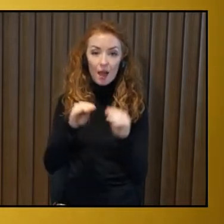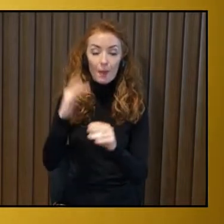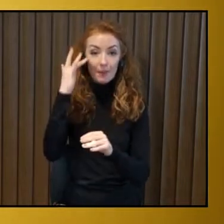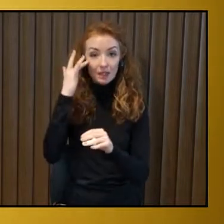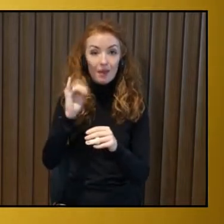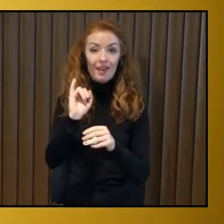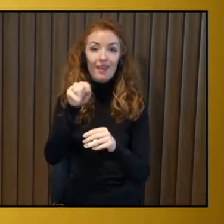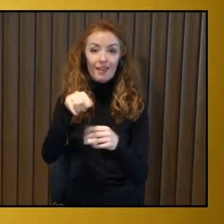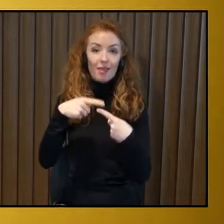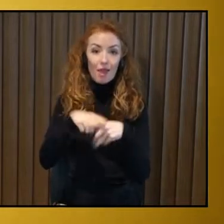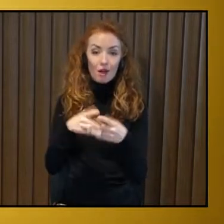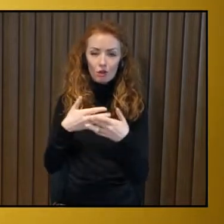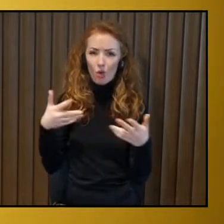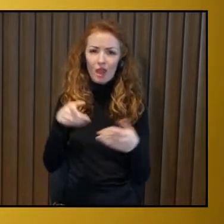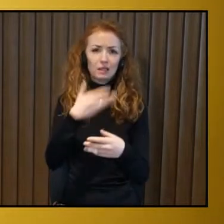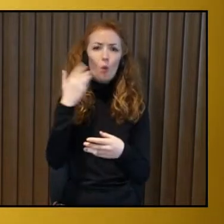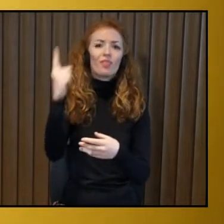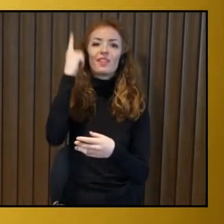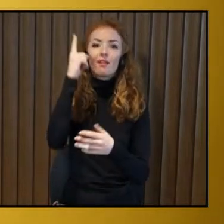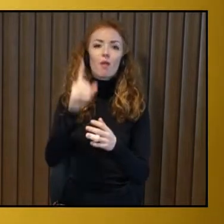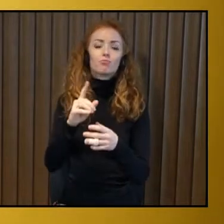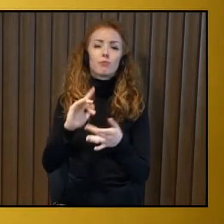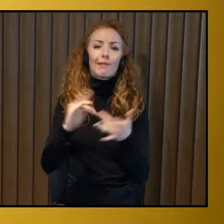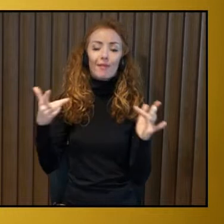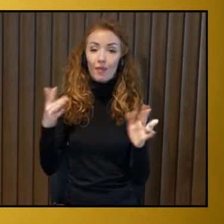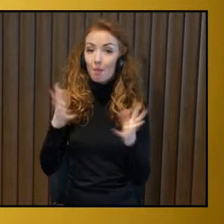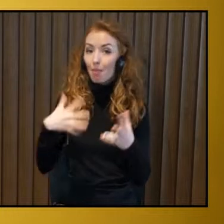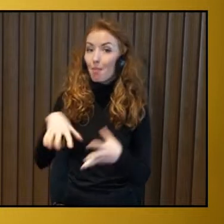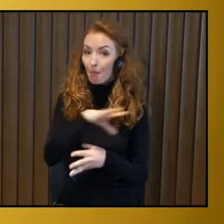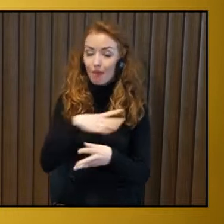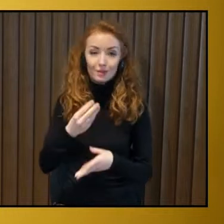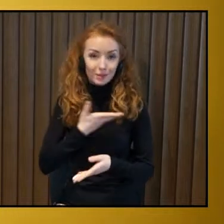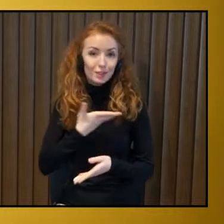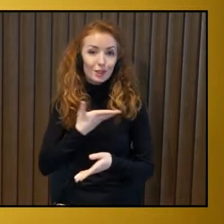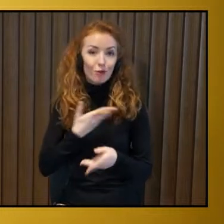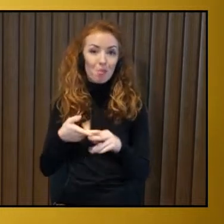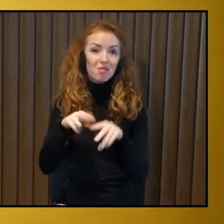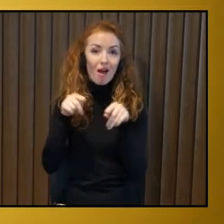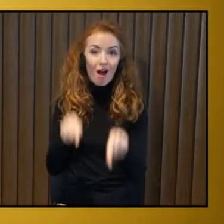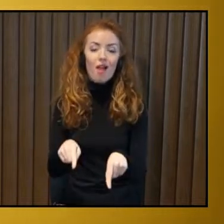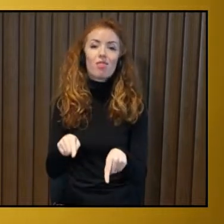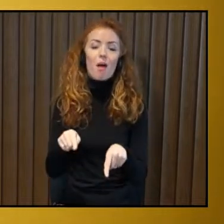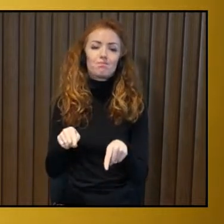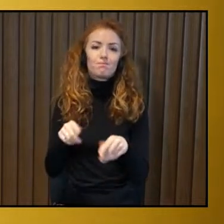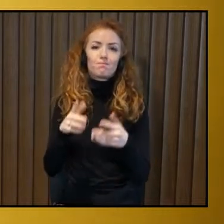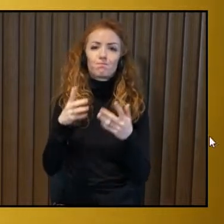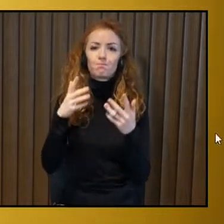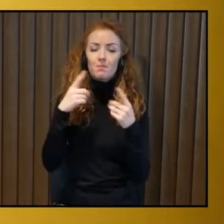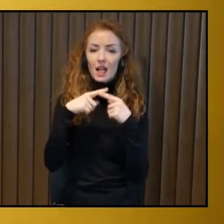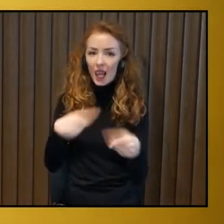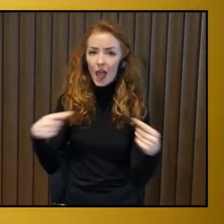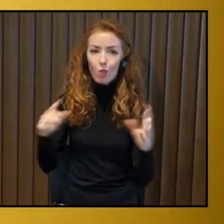only, we are almost living in the things of internet, in almost in a